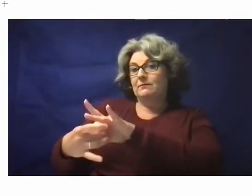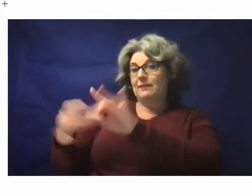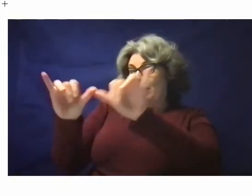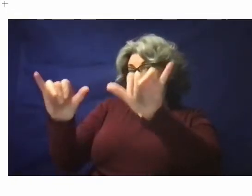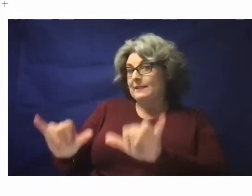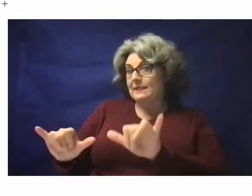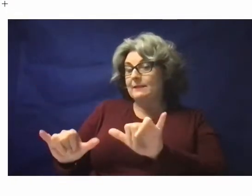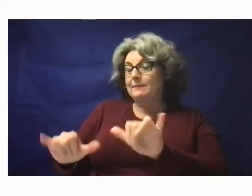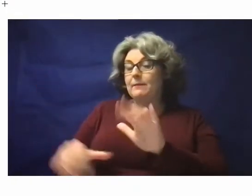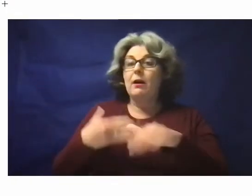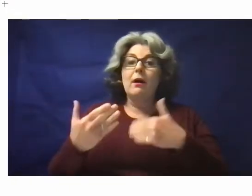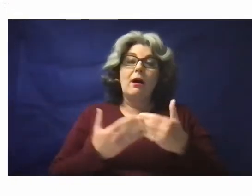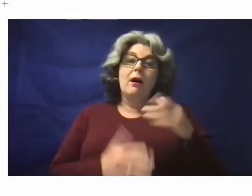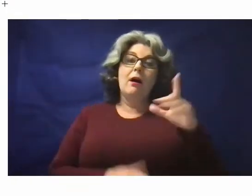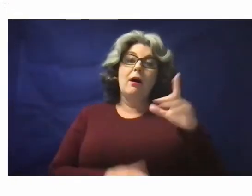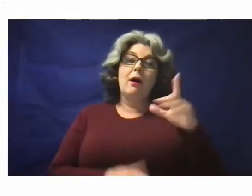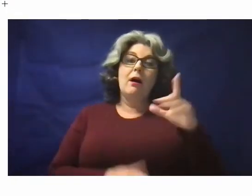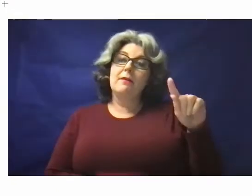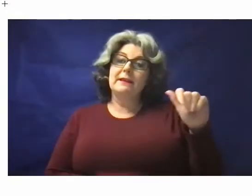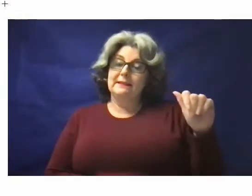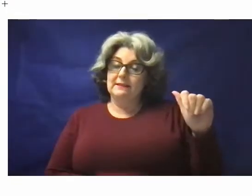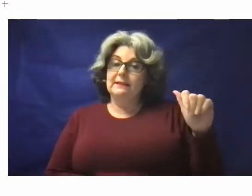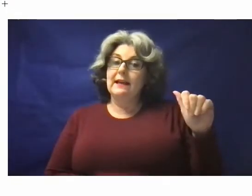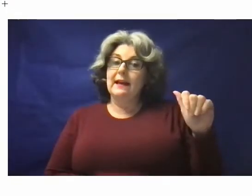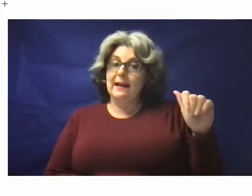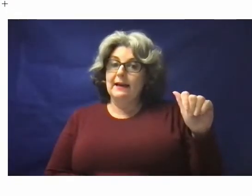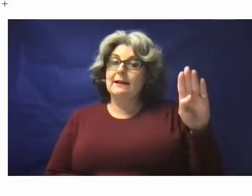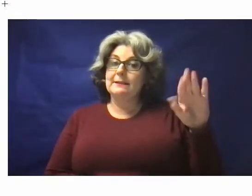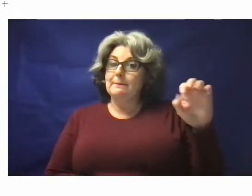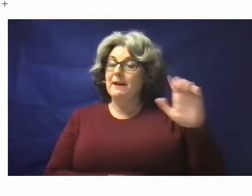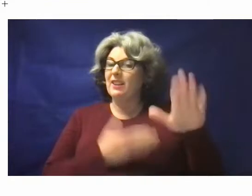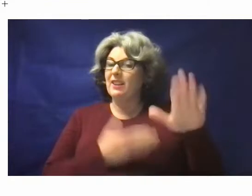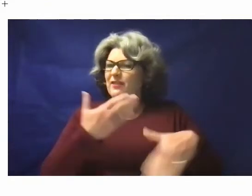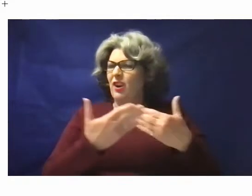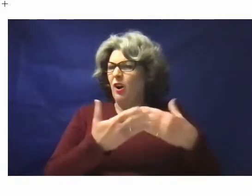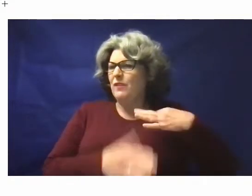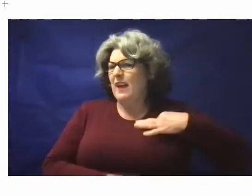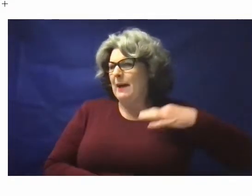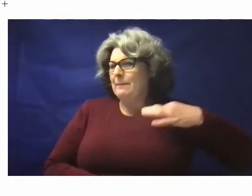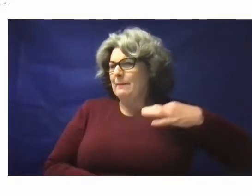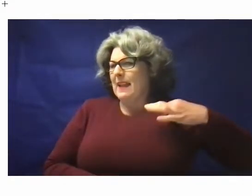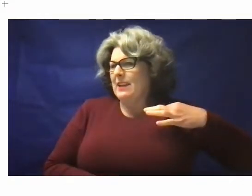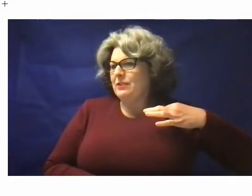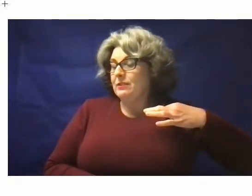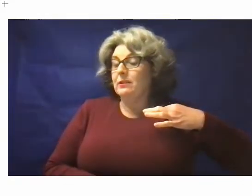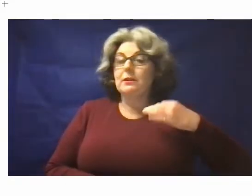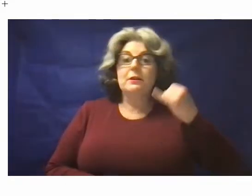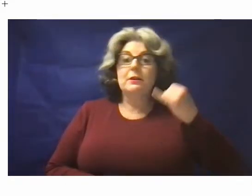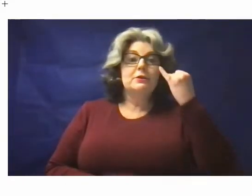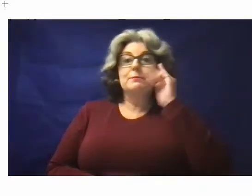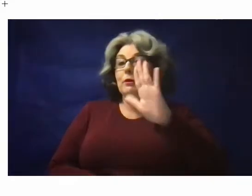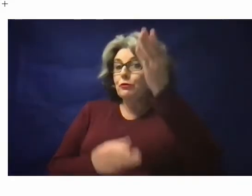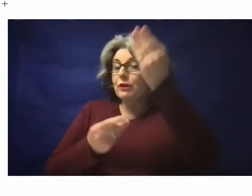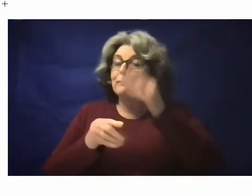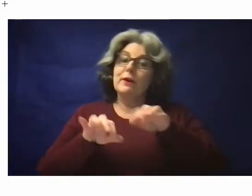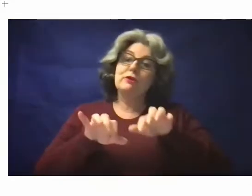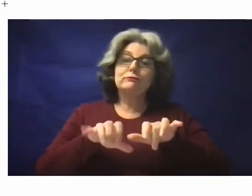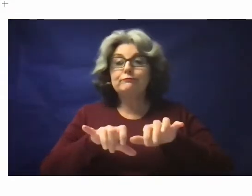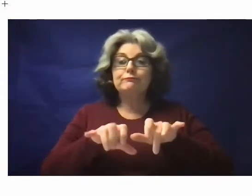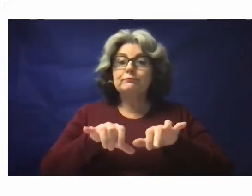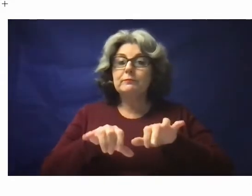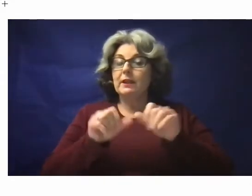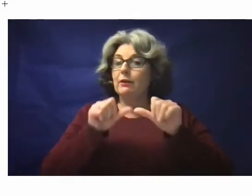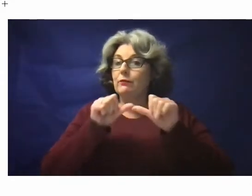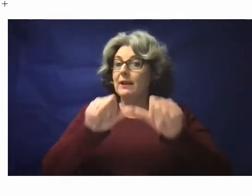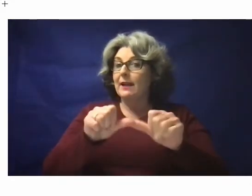database applications, which is the database for all the applications. So once you've entered your information, it will remain in your account